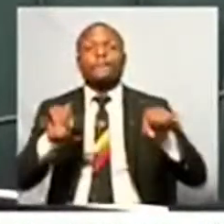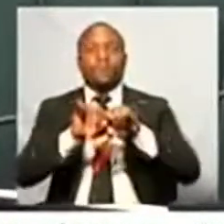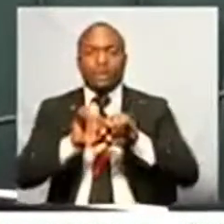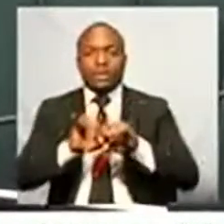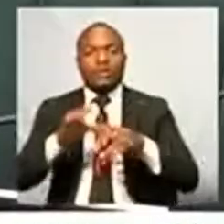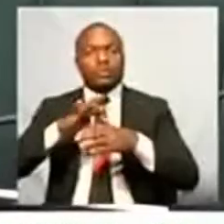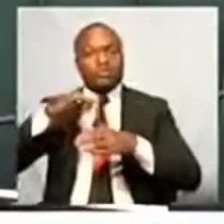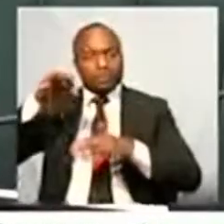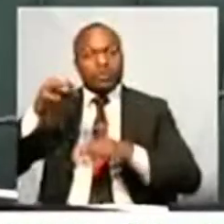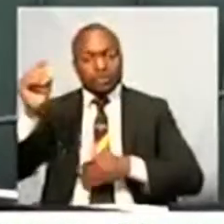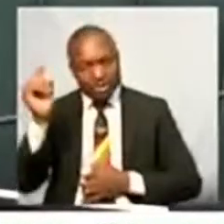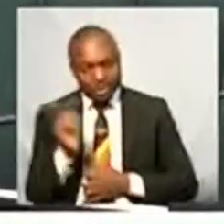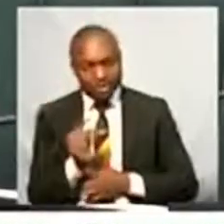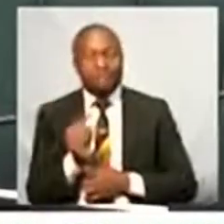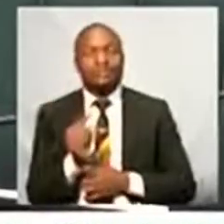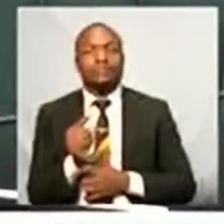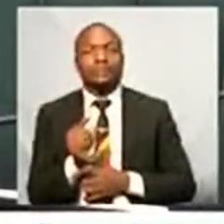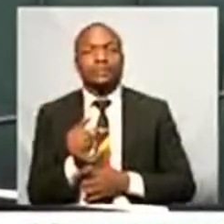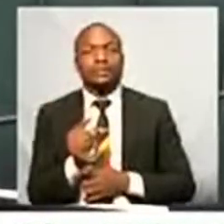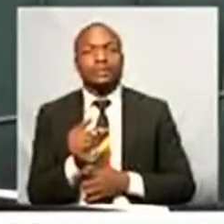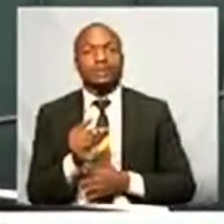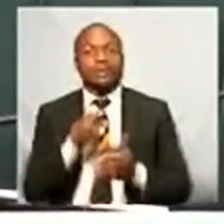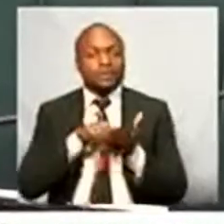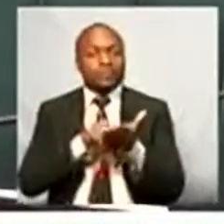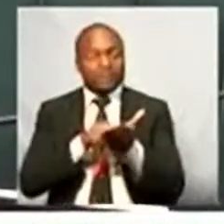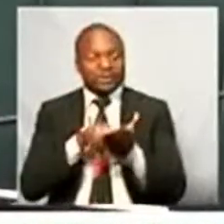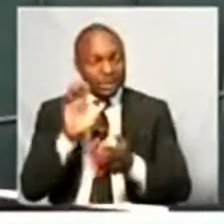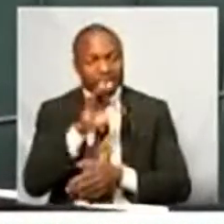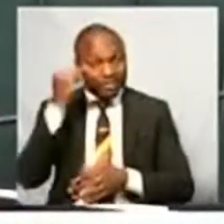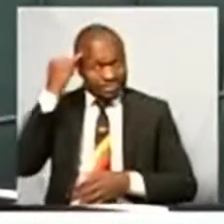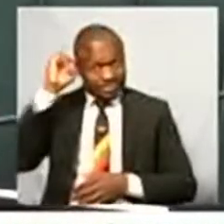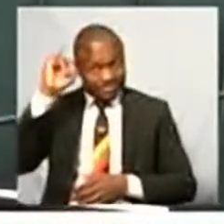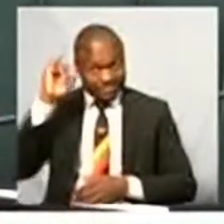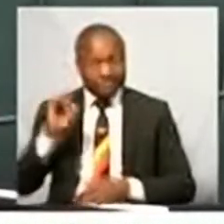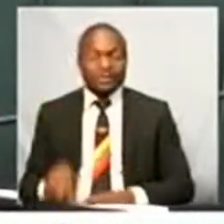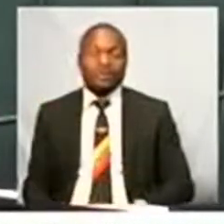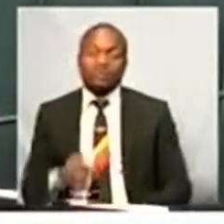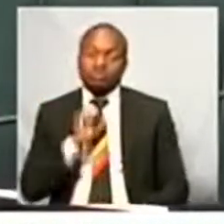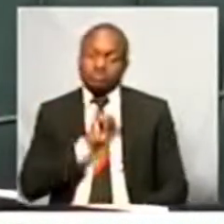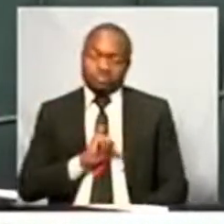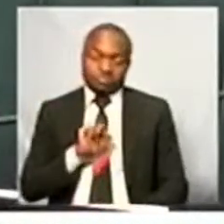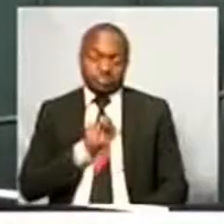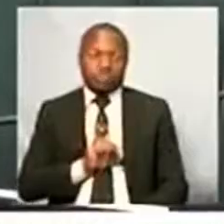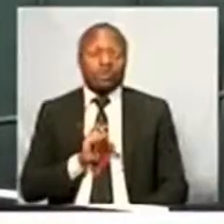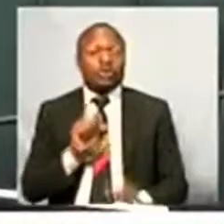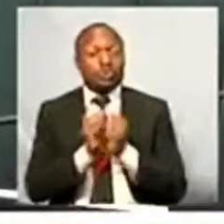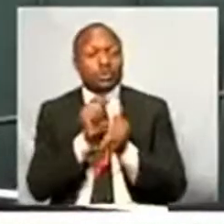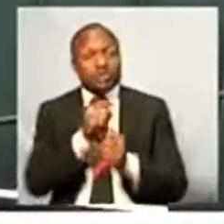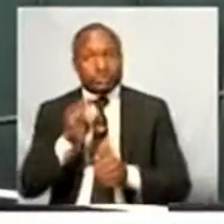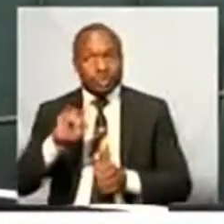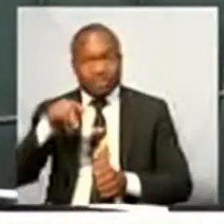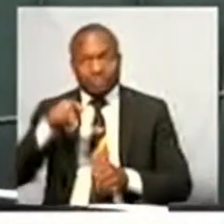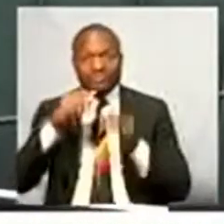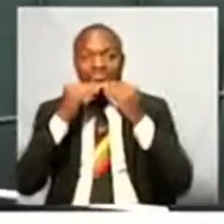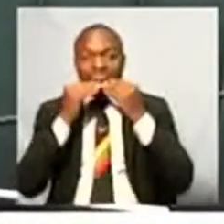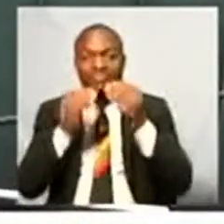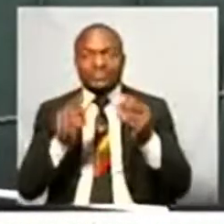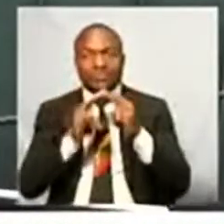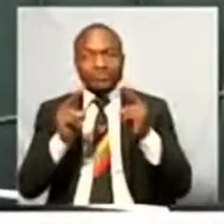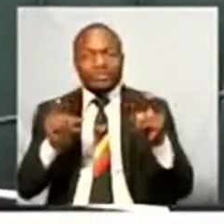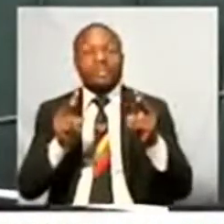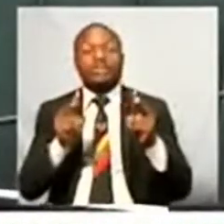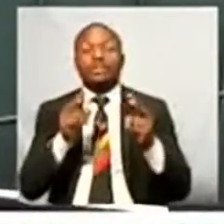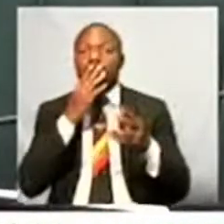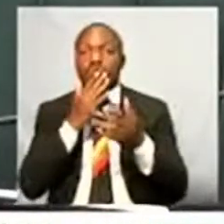who will be coming also to also represent their views. So I really sympathize with you, Honourable Member, and thank you for that very good